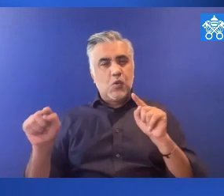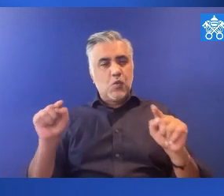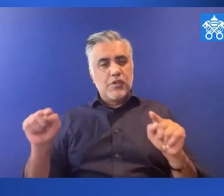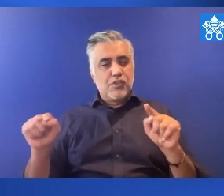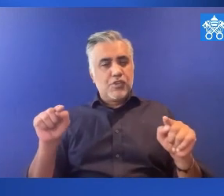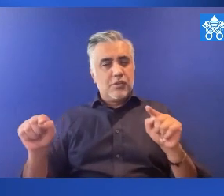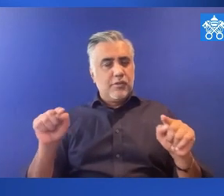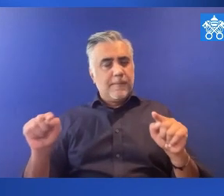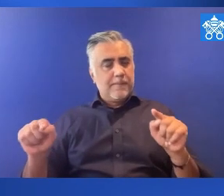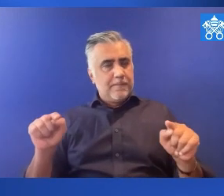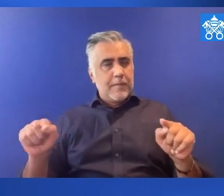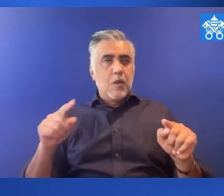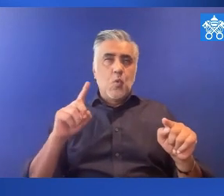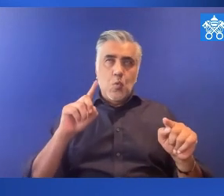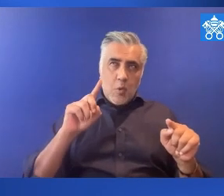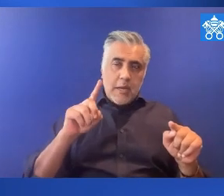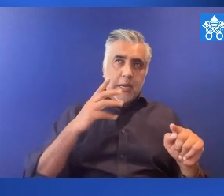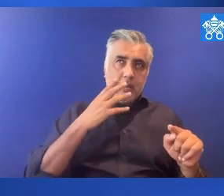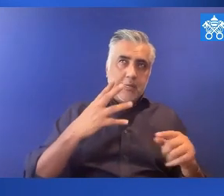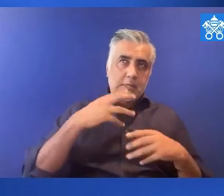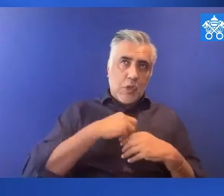Let us know to distinguish